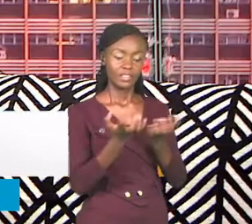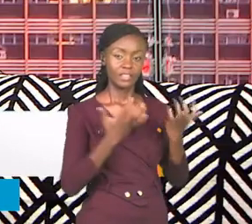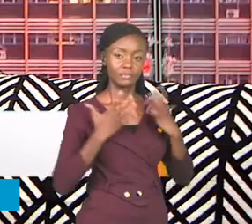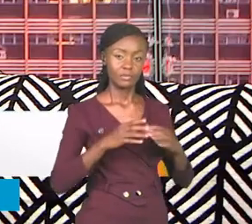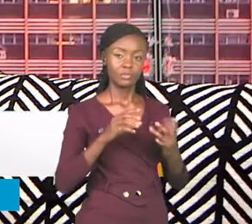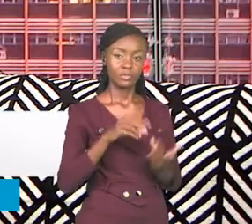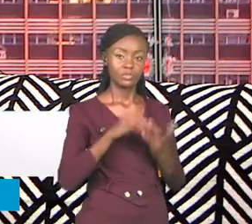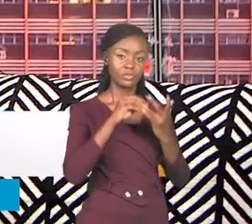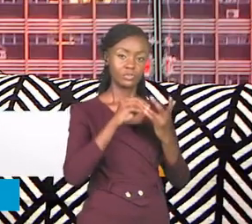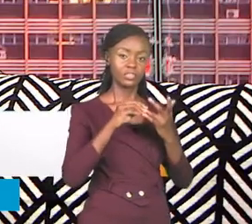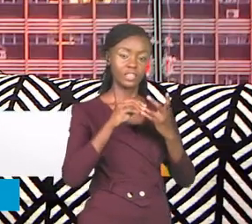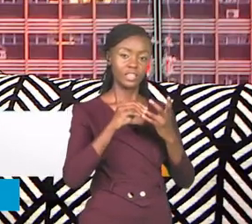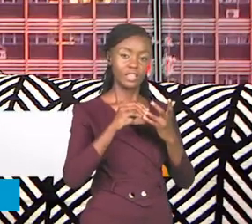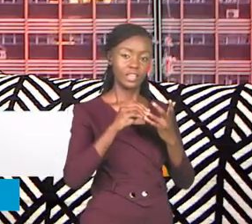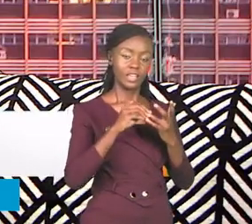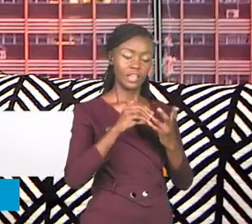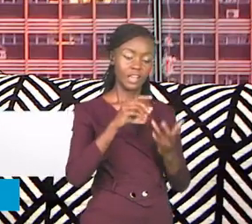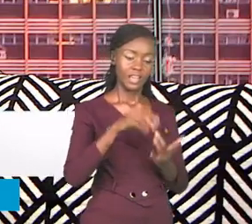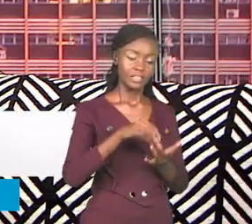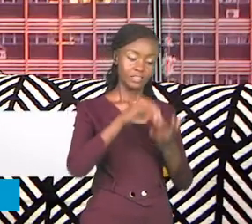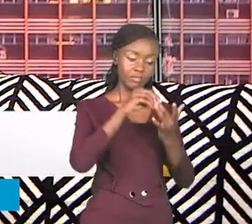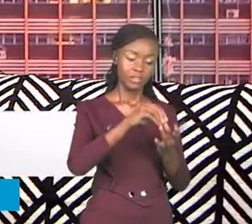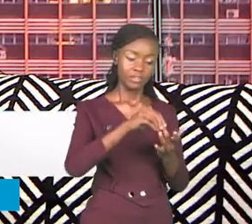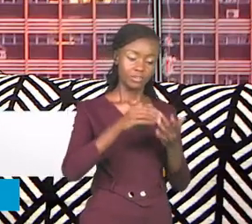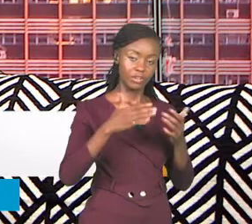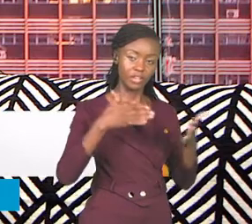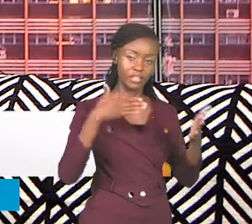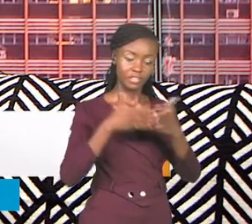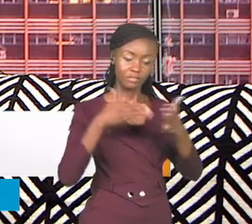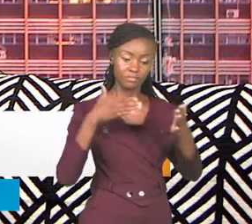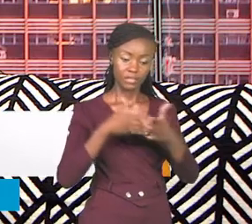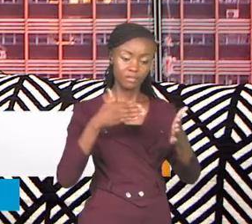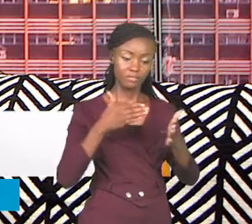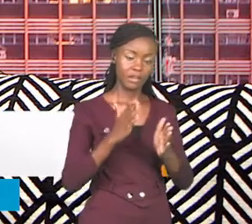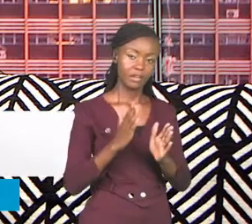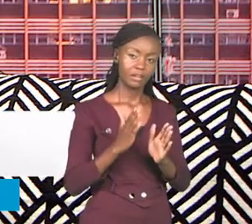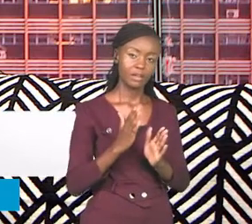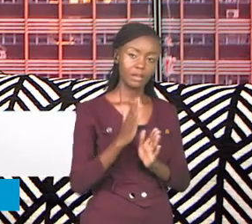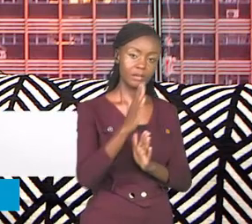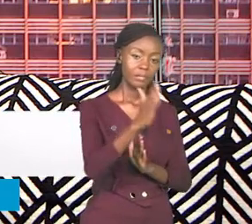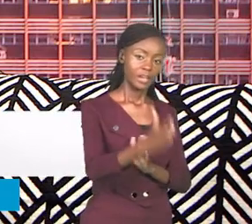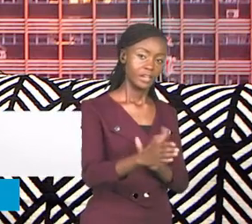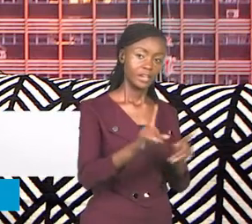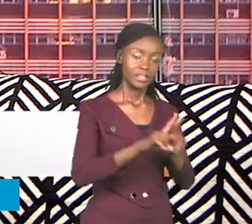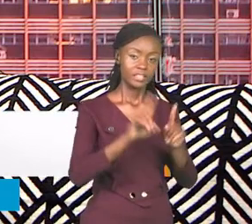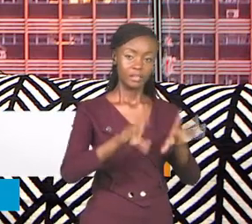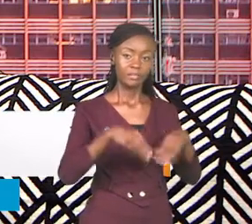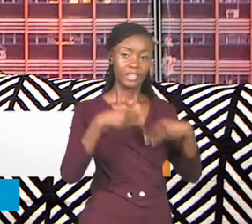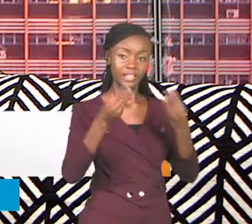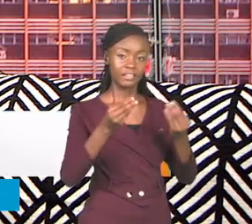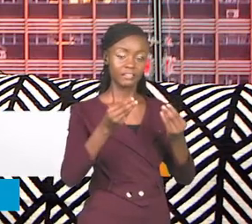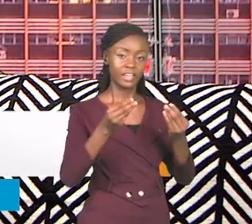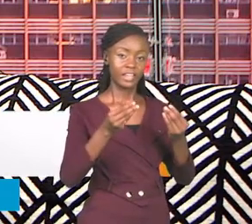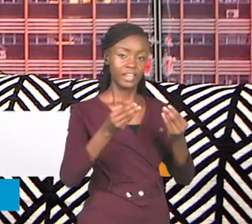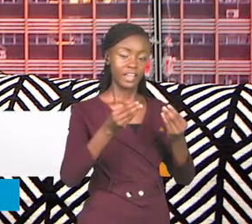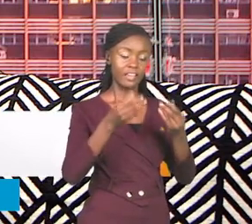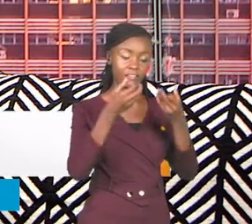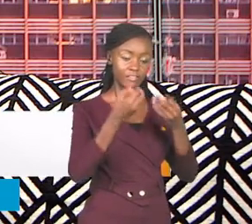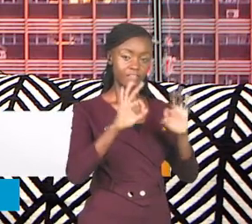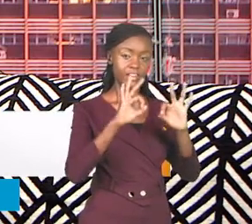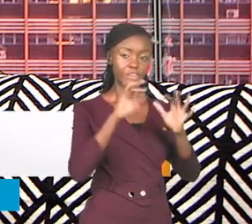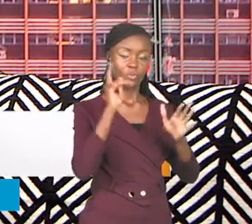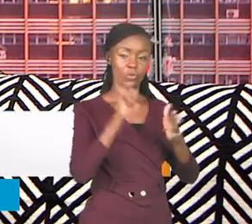will choose a given stretch of a road, put those barriers, and there was a waiver from the county government, 100% waiver on